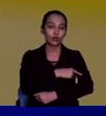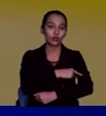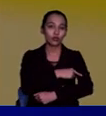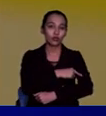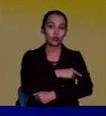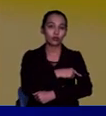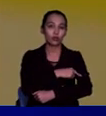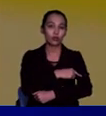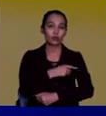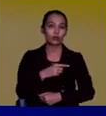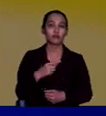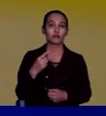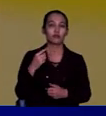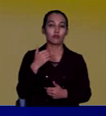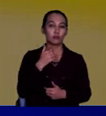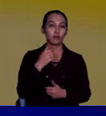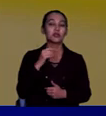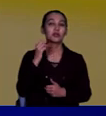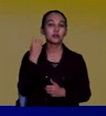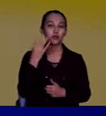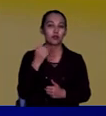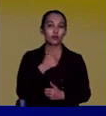tan olinadigan bo'libdi.